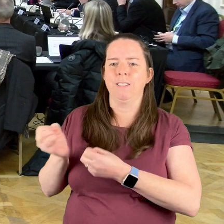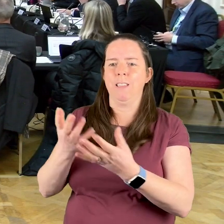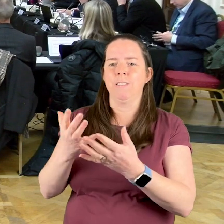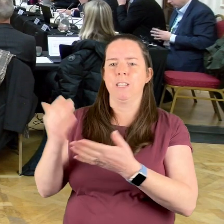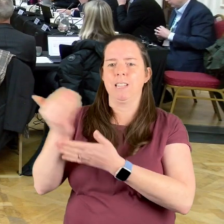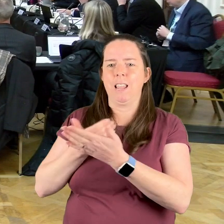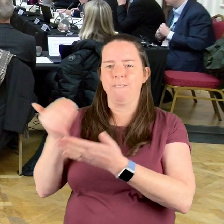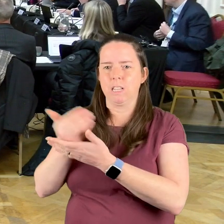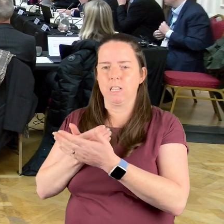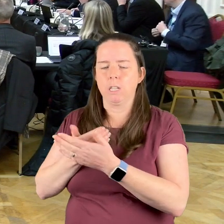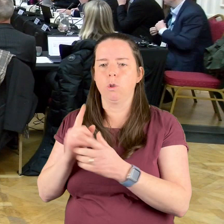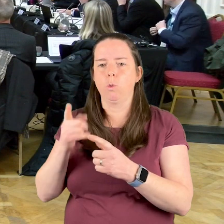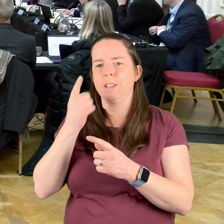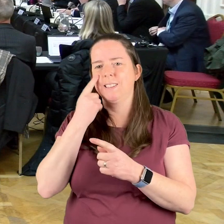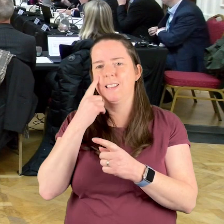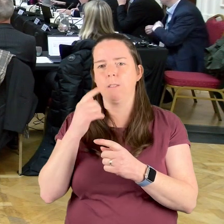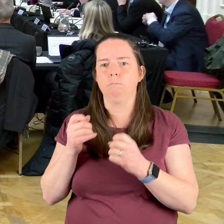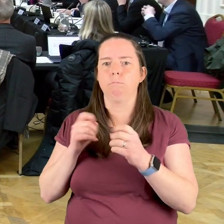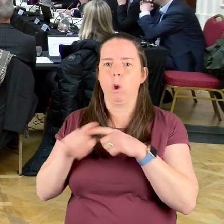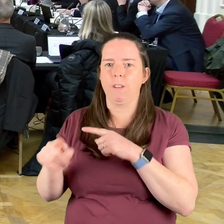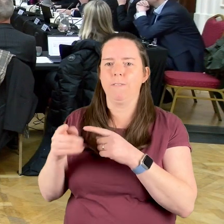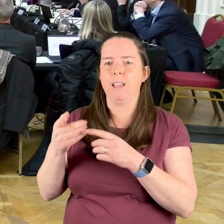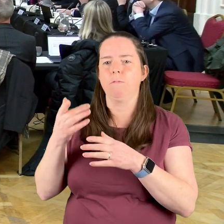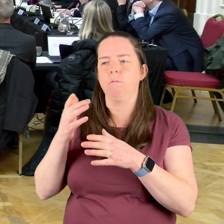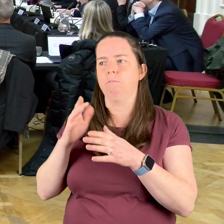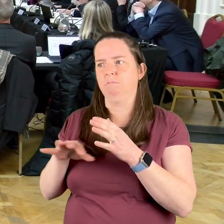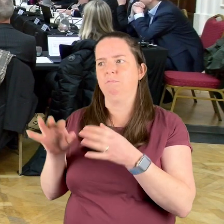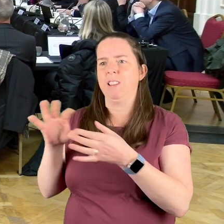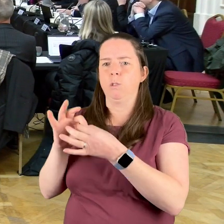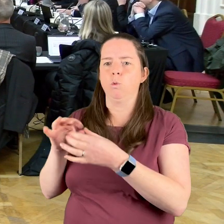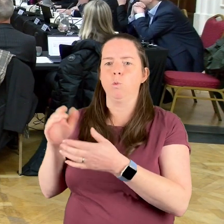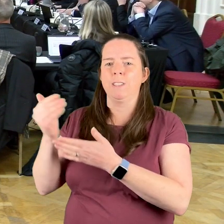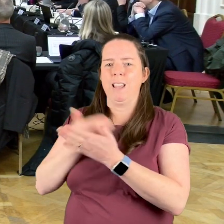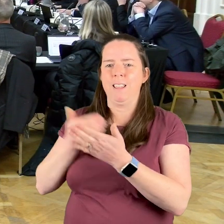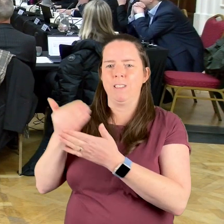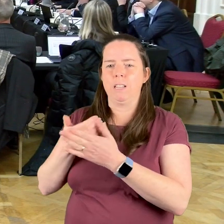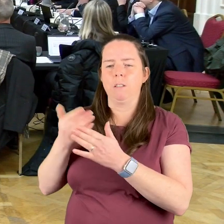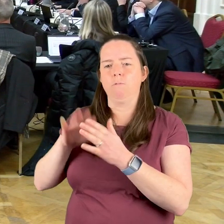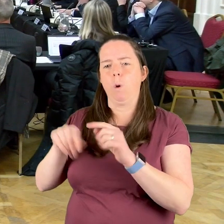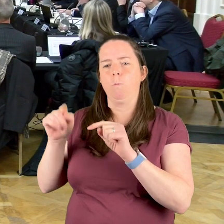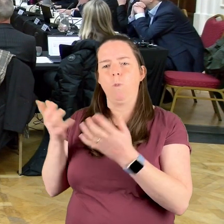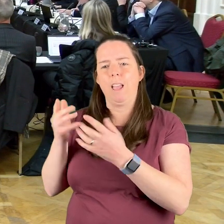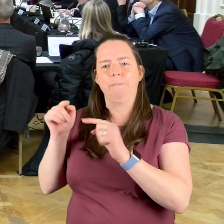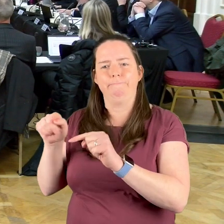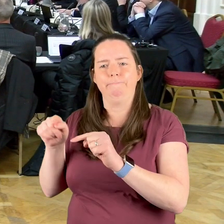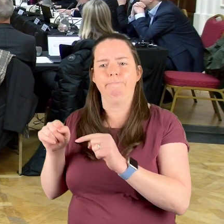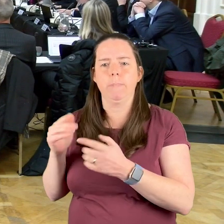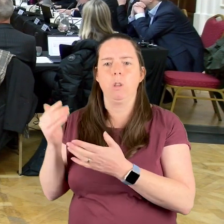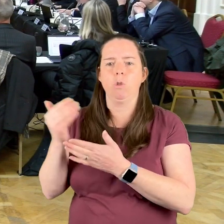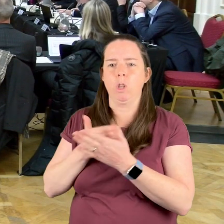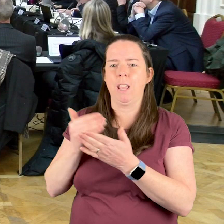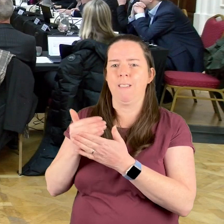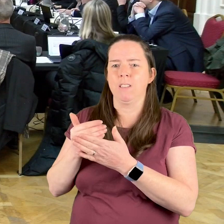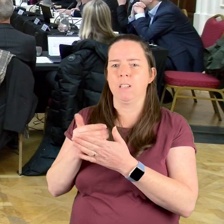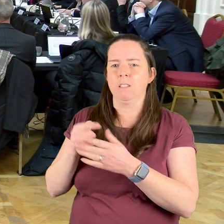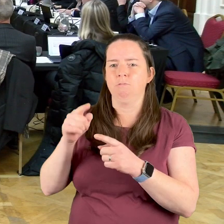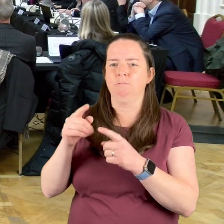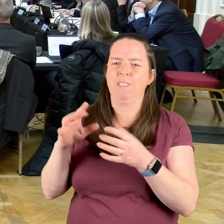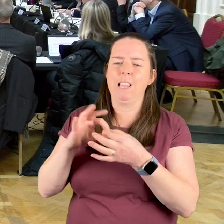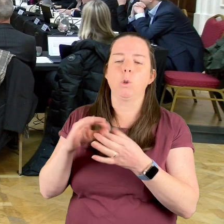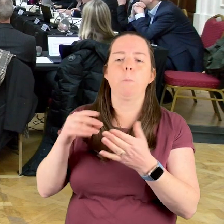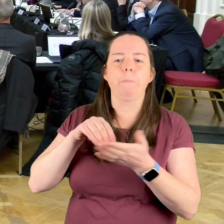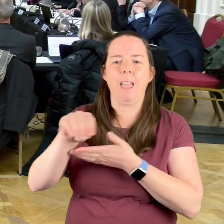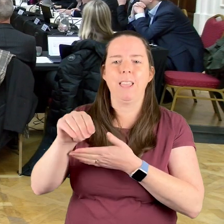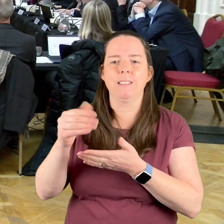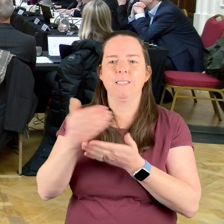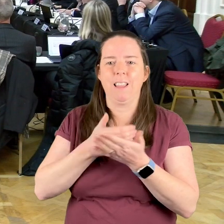see the majority of it relates to where the savings are coming from. Those savings in the main were around pay savings. As you can